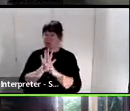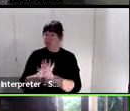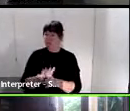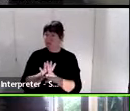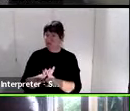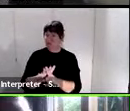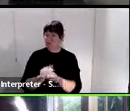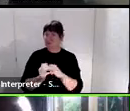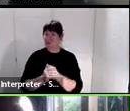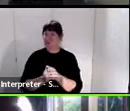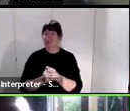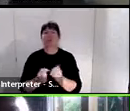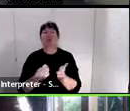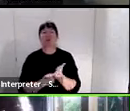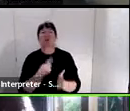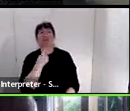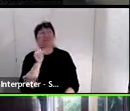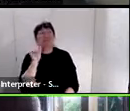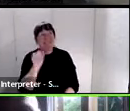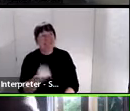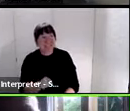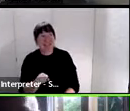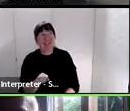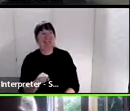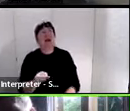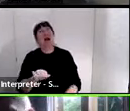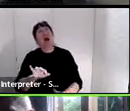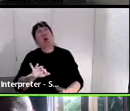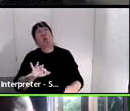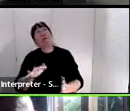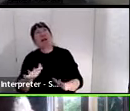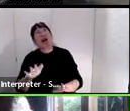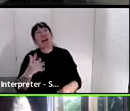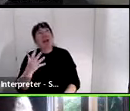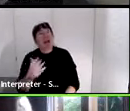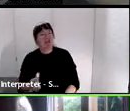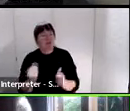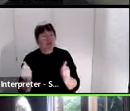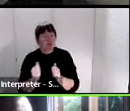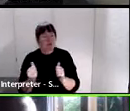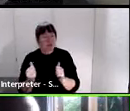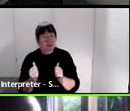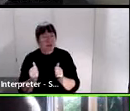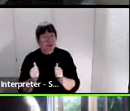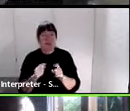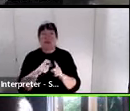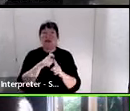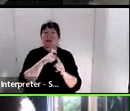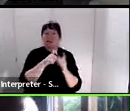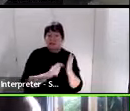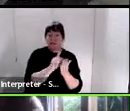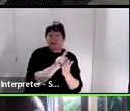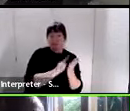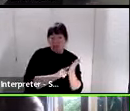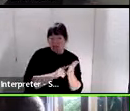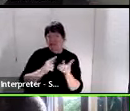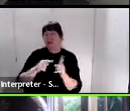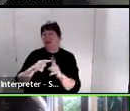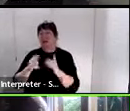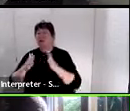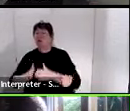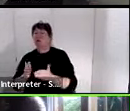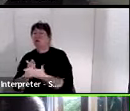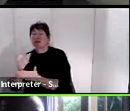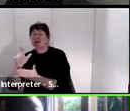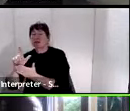mean, we've kind of got them already in the Disability Act and the Human Rights Act, but you